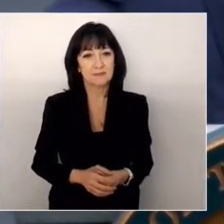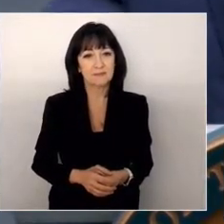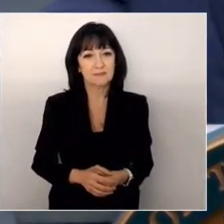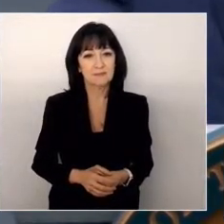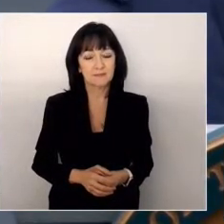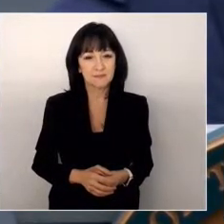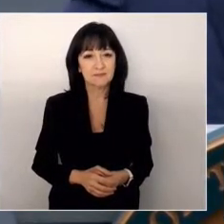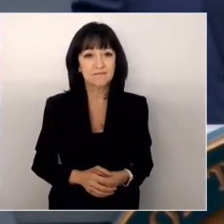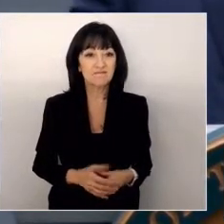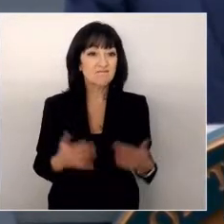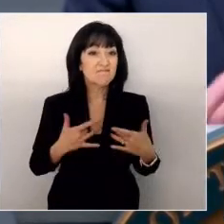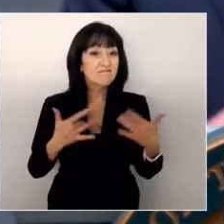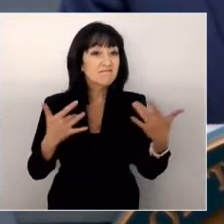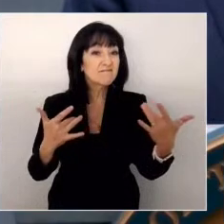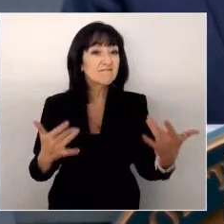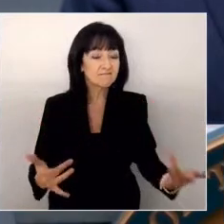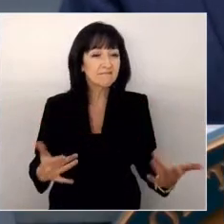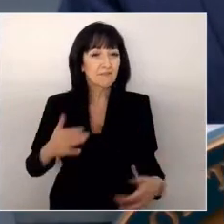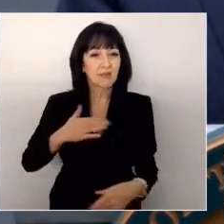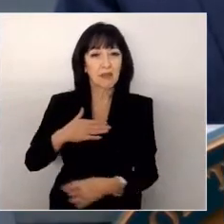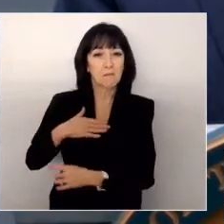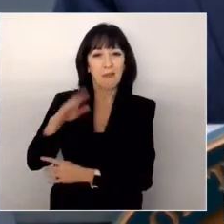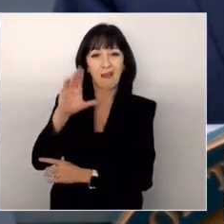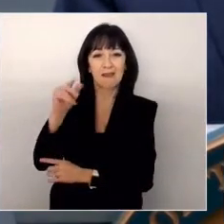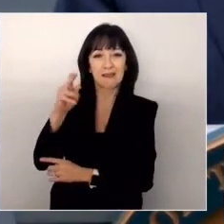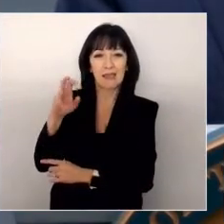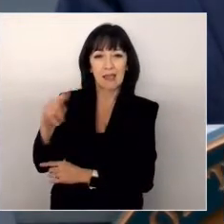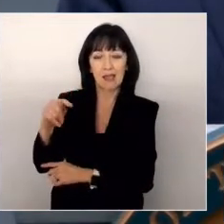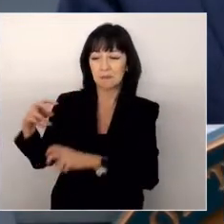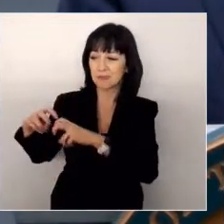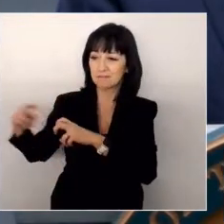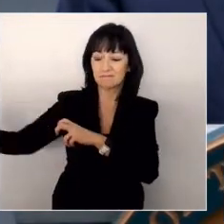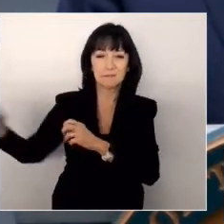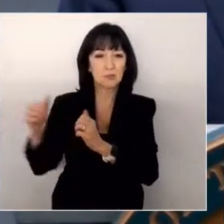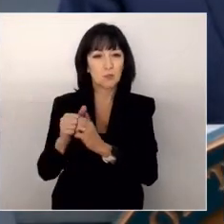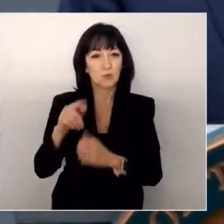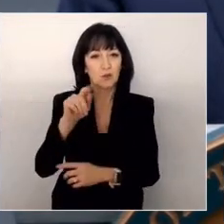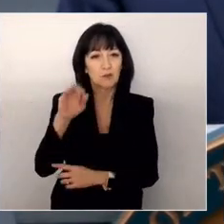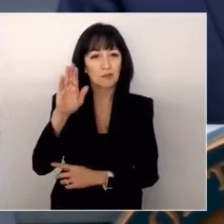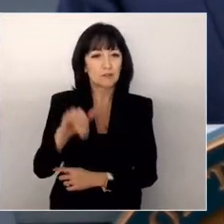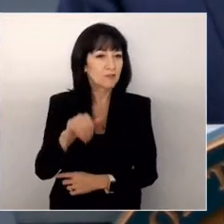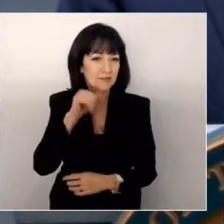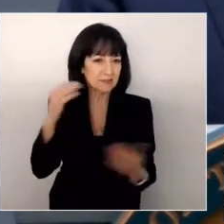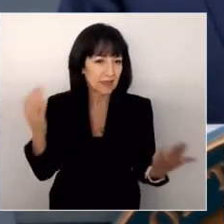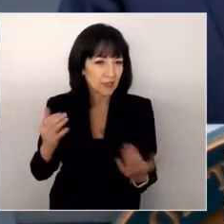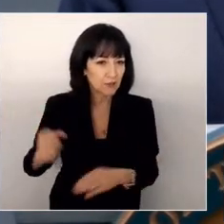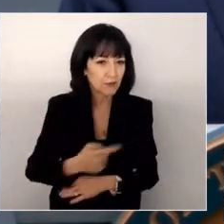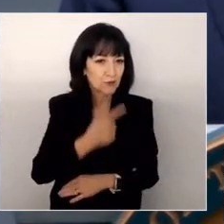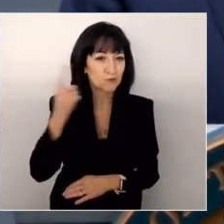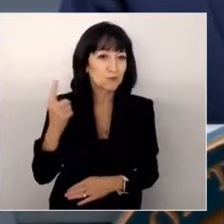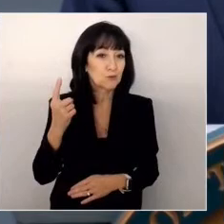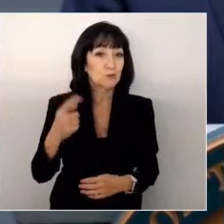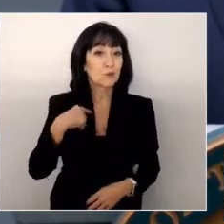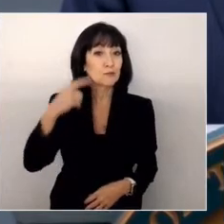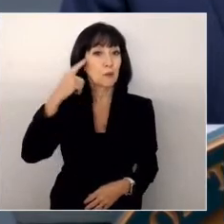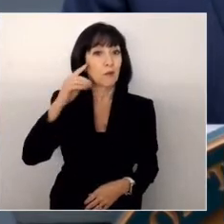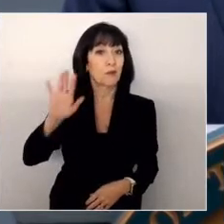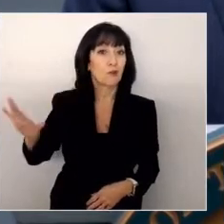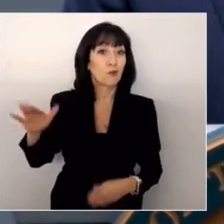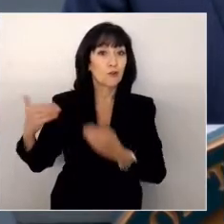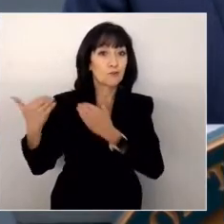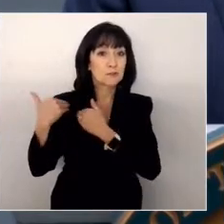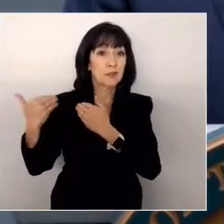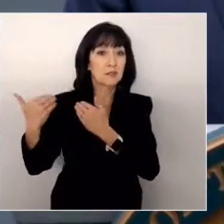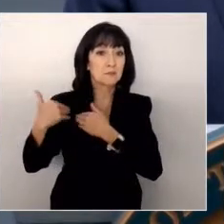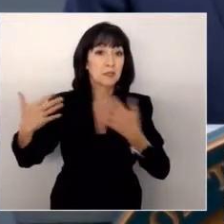Normally, the cabinet sits over here with Tracy, and they're not here today. So she might have the biggest job of all, which is